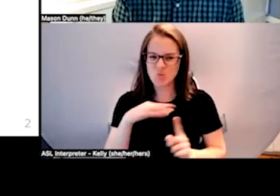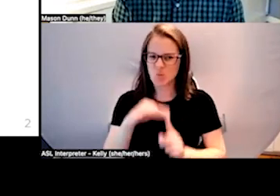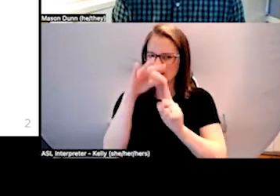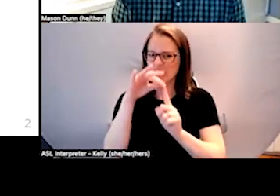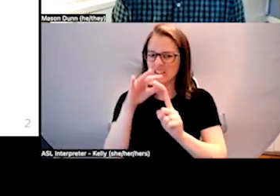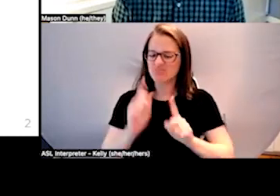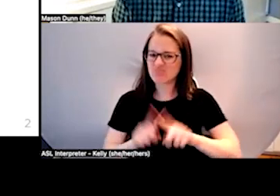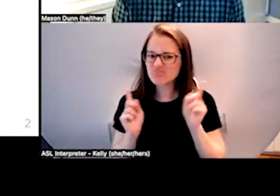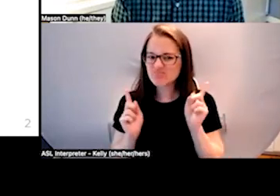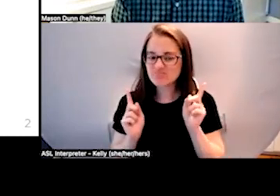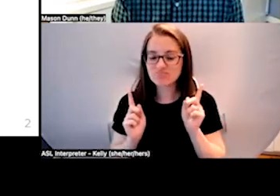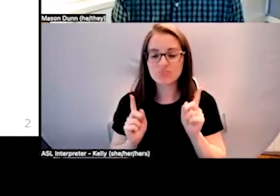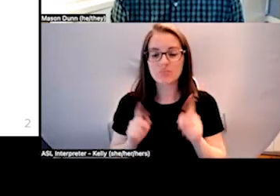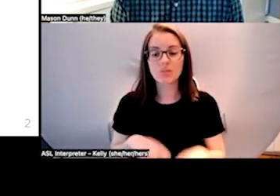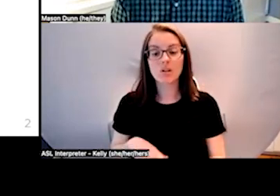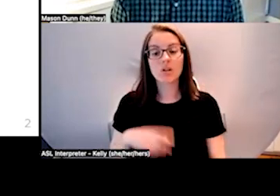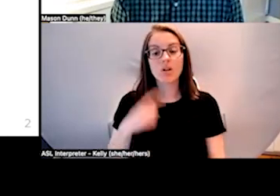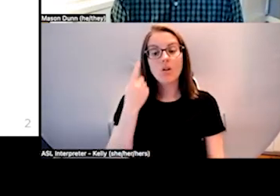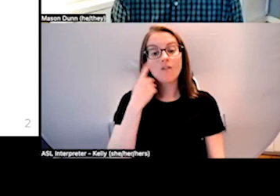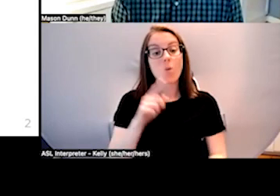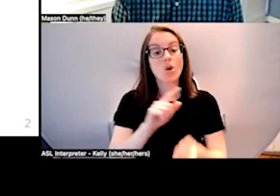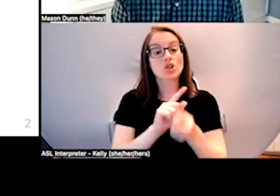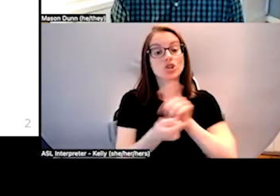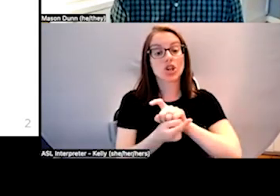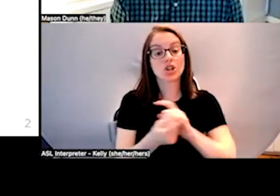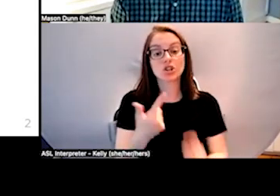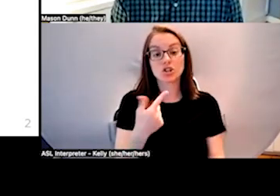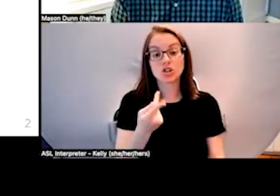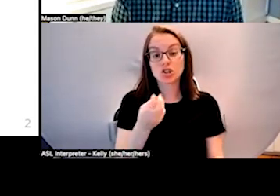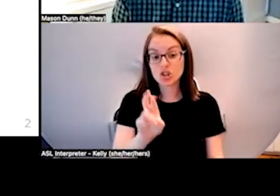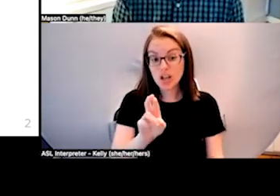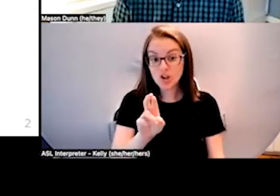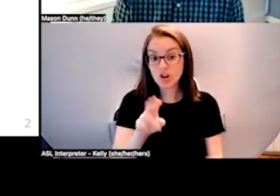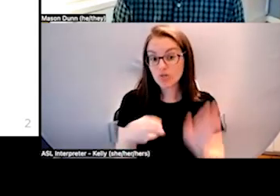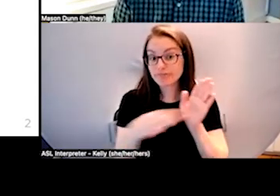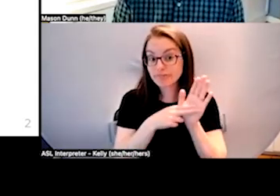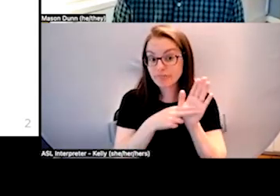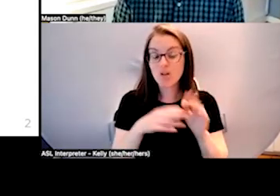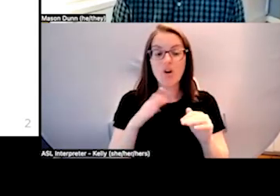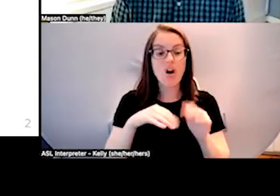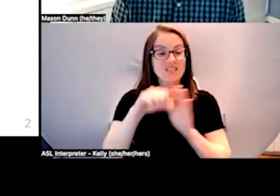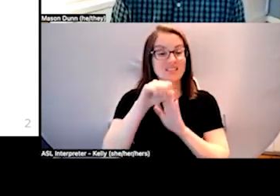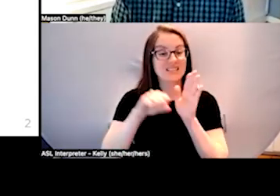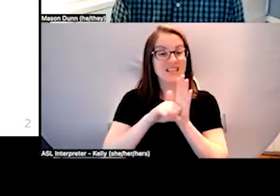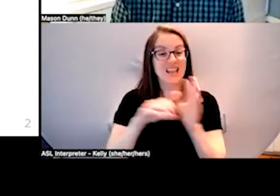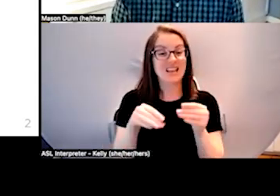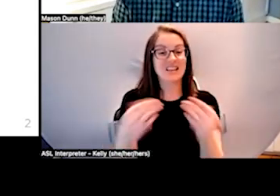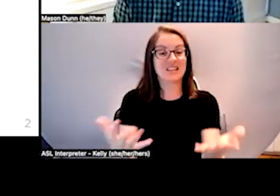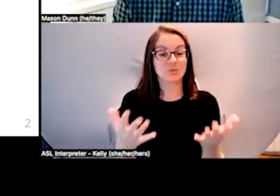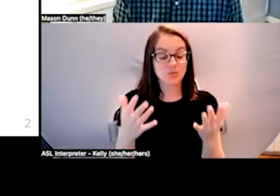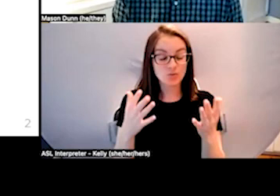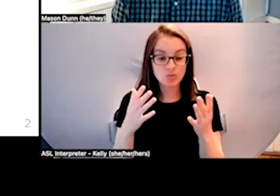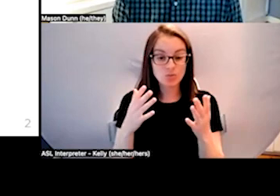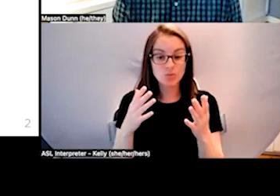which is in order to change a gender marker on a state-issued birth certificate in the state of Massachusetts, one